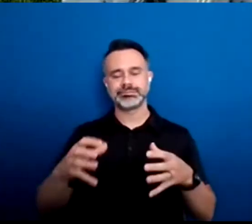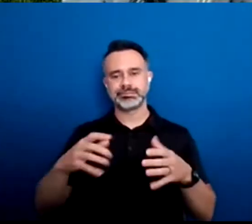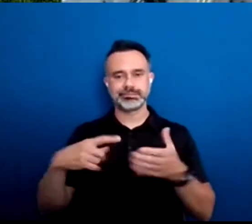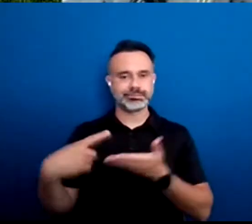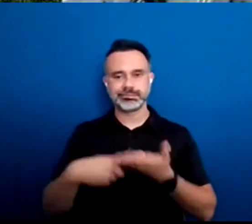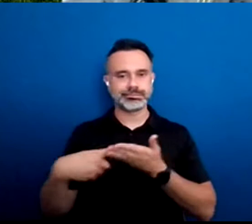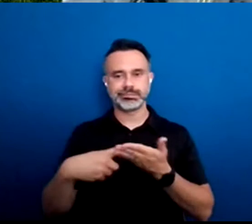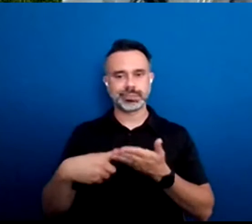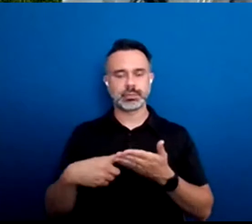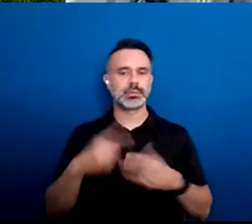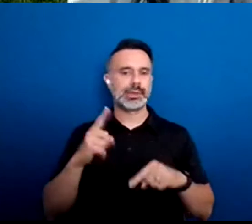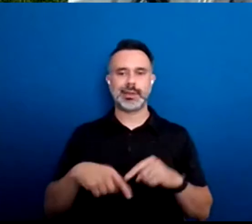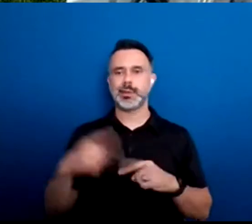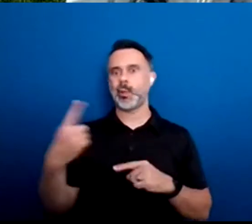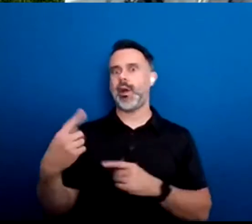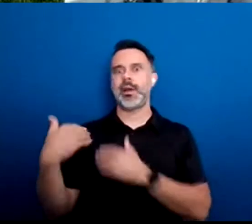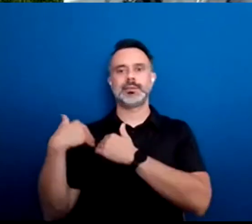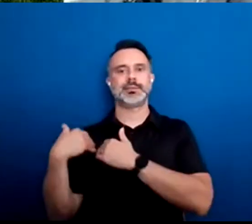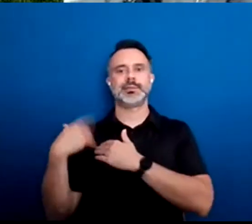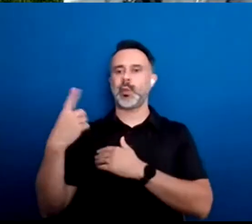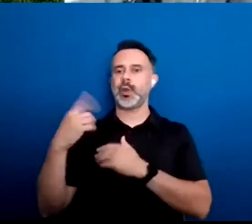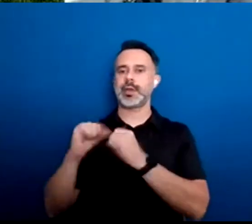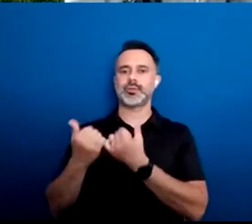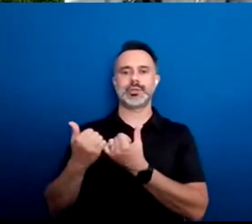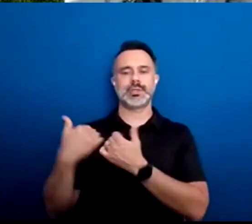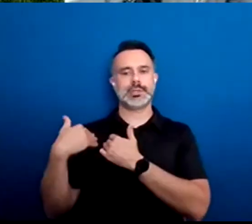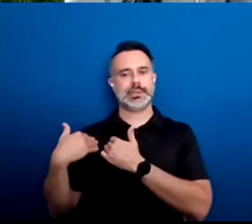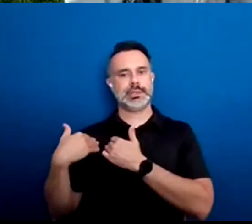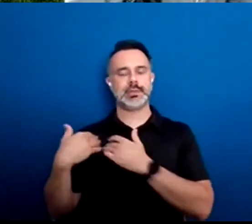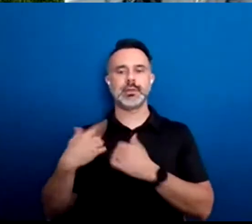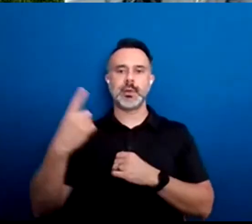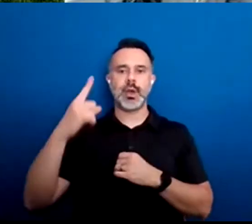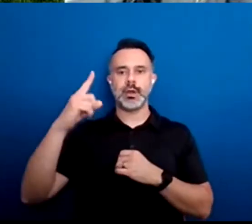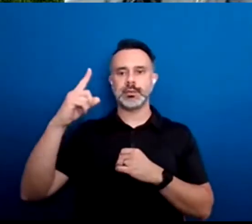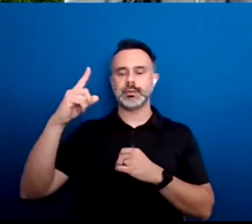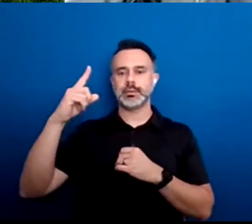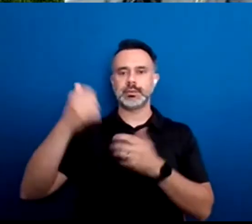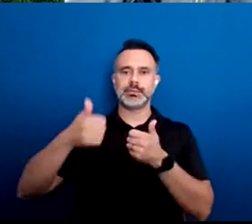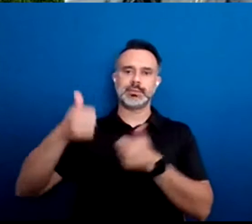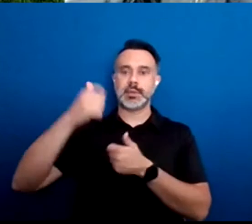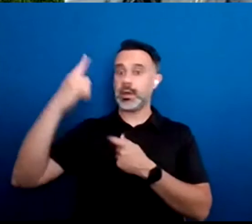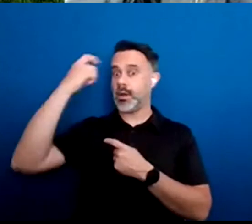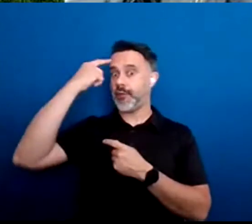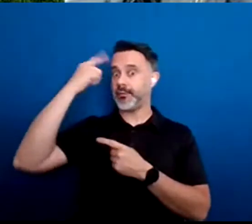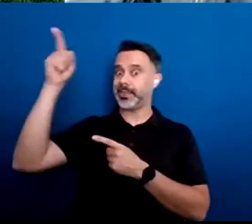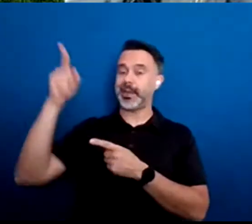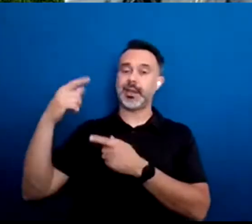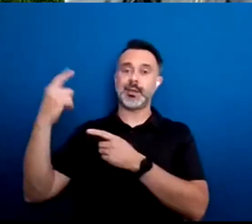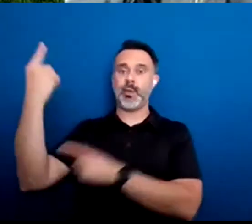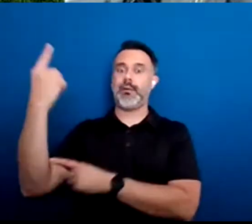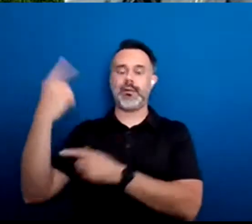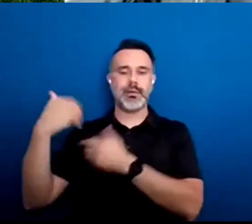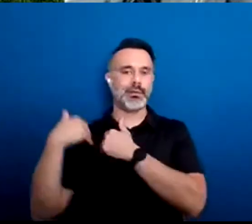one agency. It can't be done just by government. And so that's why we have a group